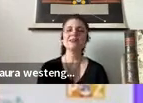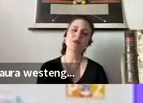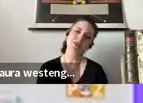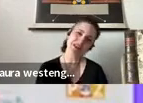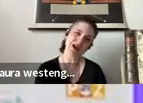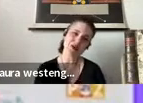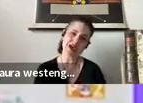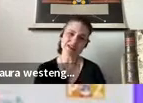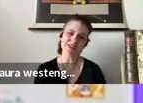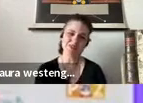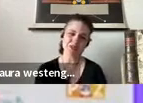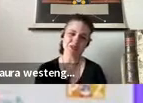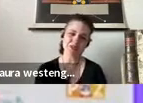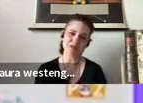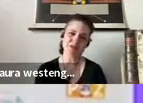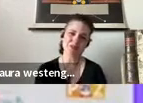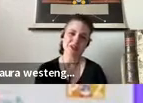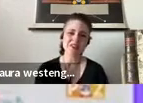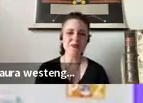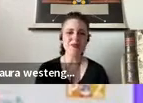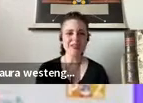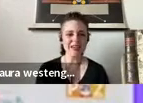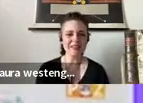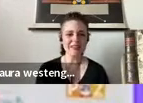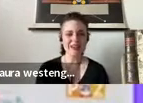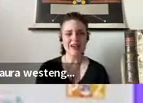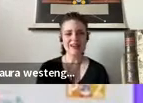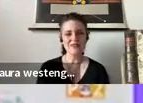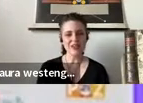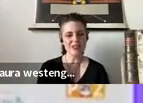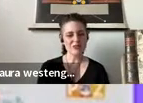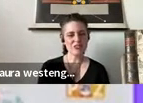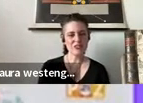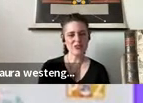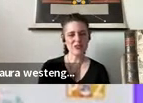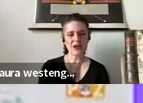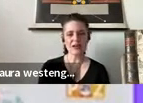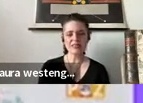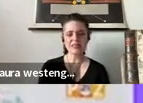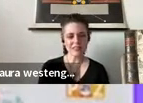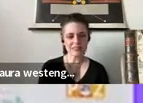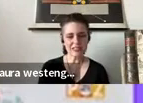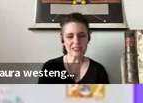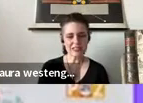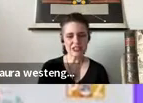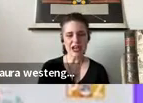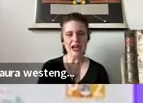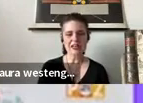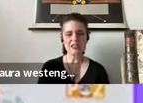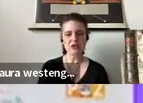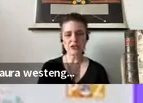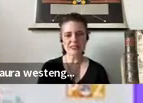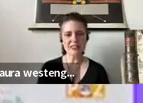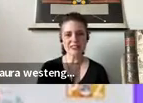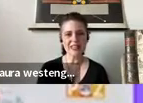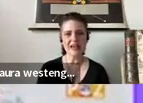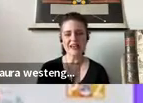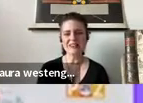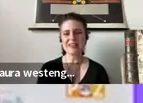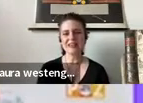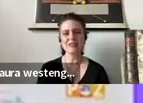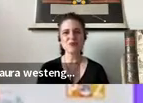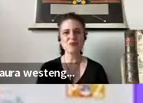community, both now and in the future. So again, I invite you to click the link in the chat and donate